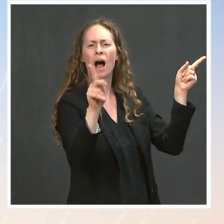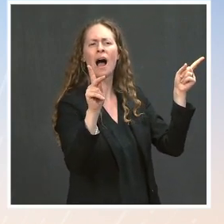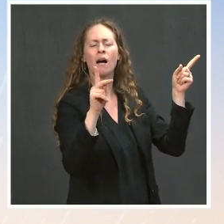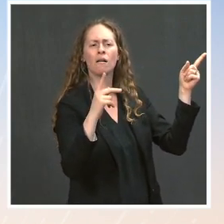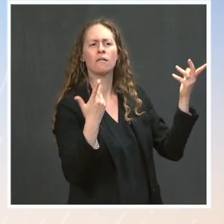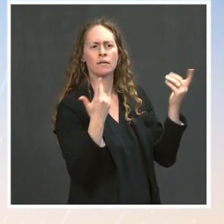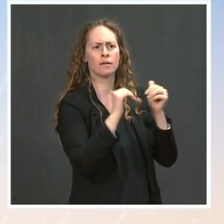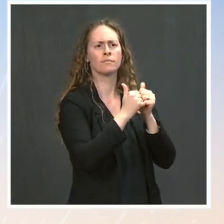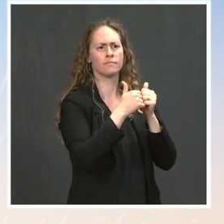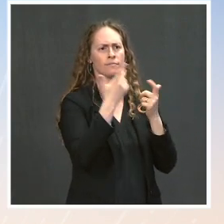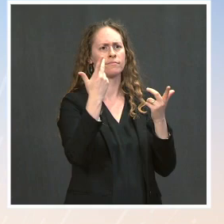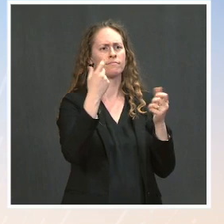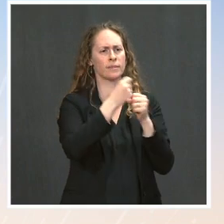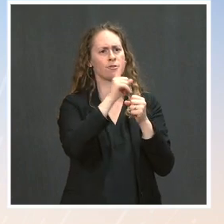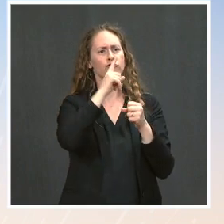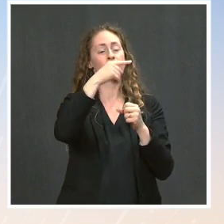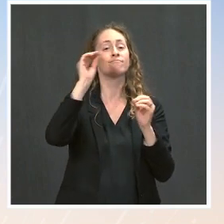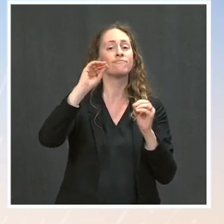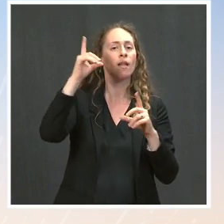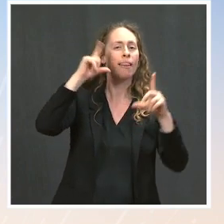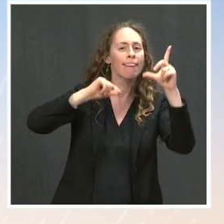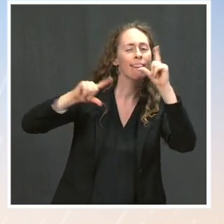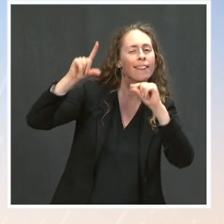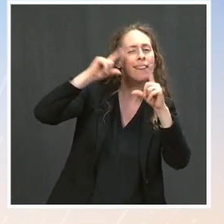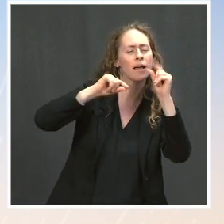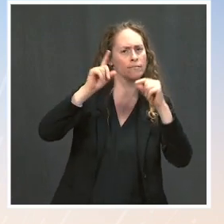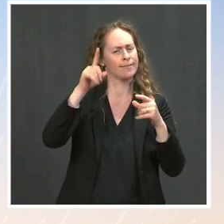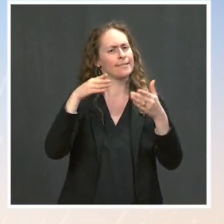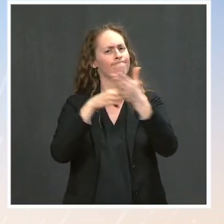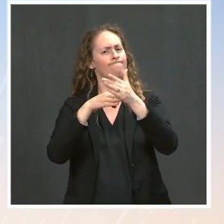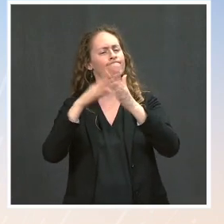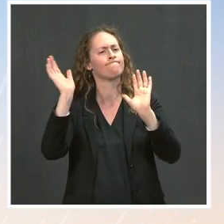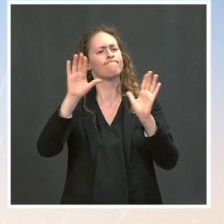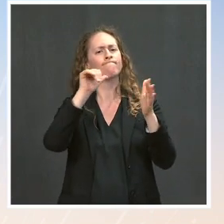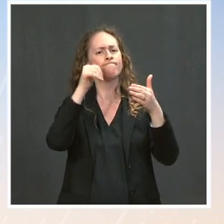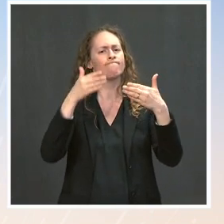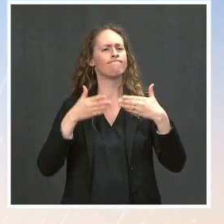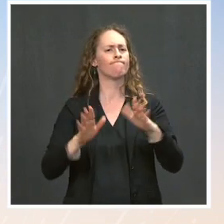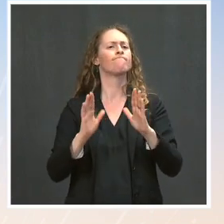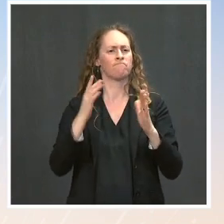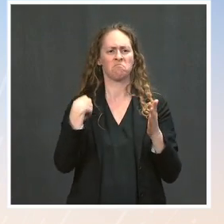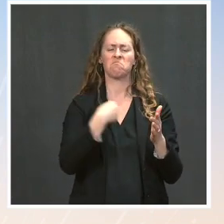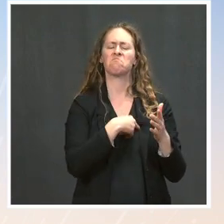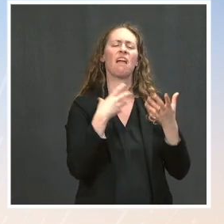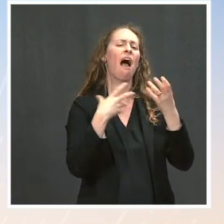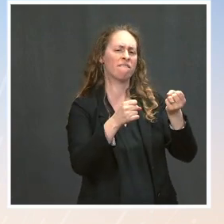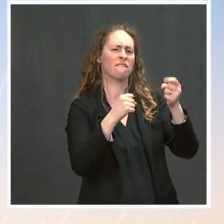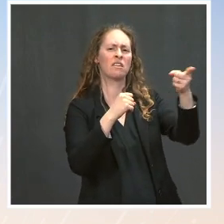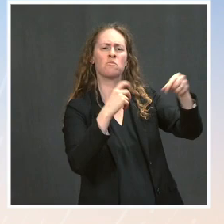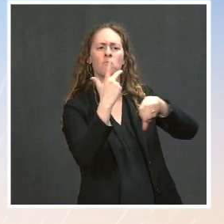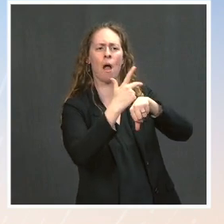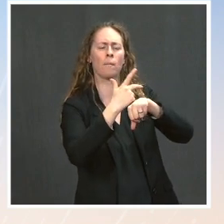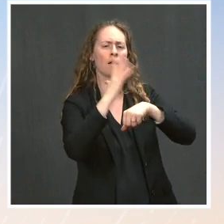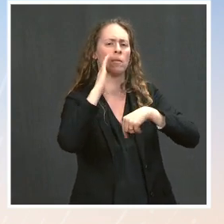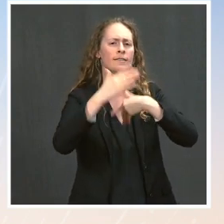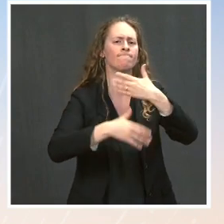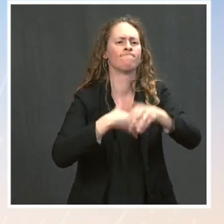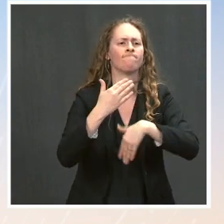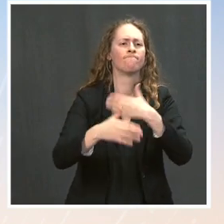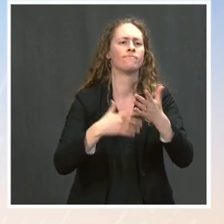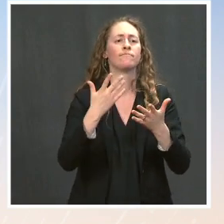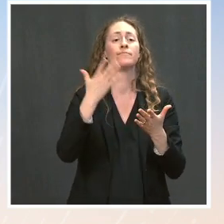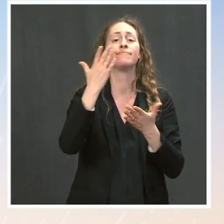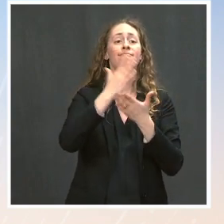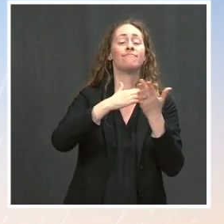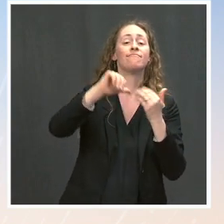But we are confident we will continue to be able to work with the Guatemalan leadership on areas of agreement, areas where there is opportunity, but we also